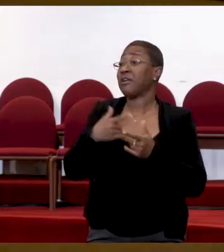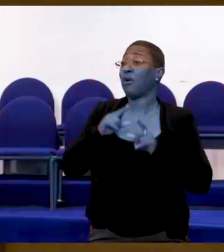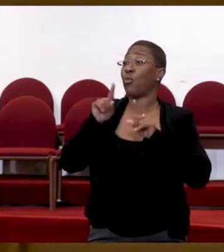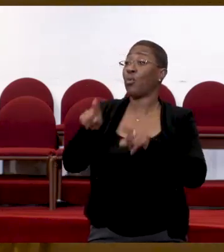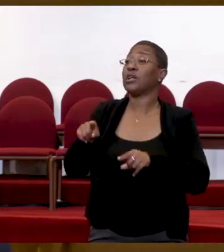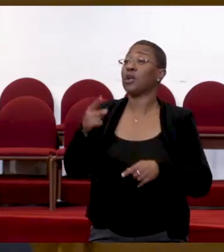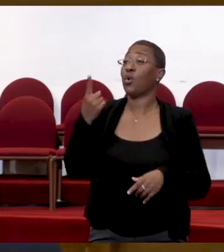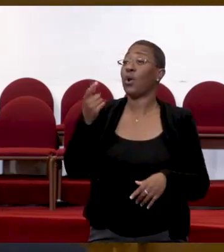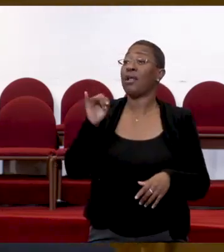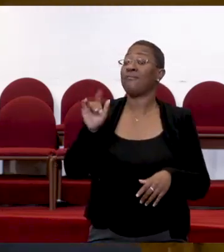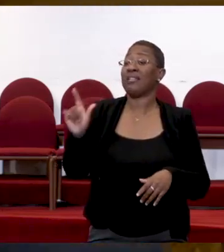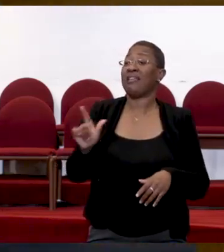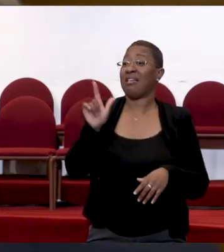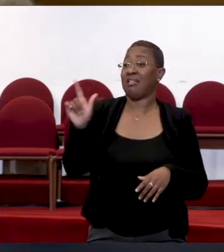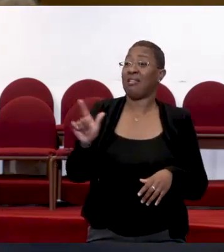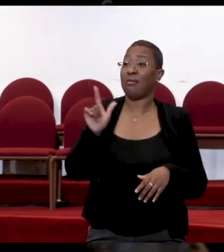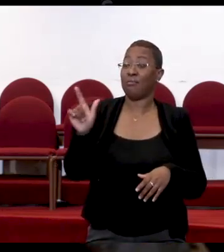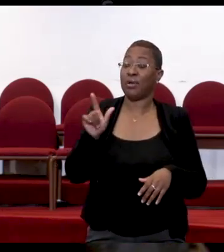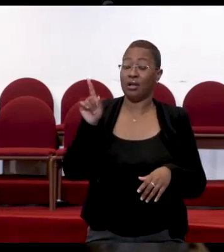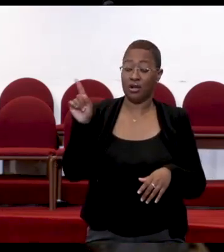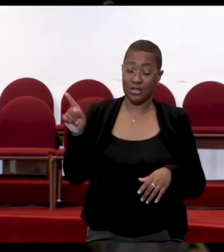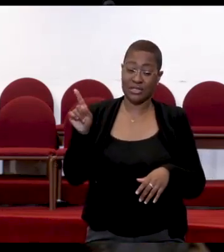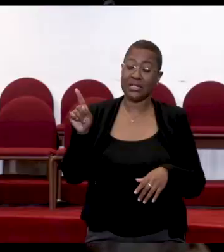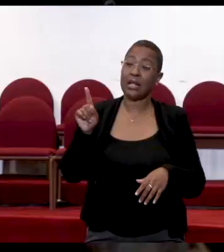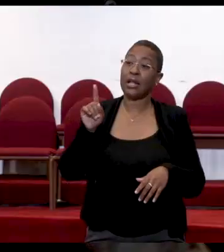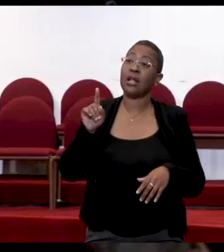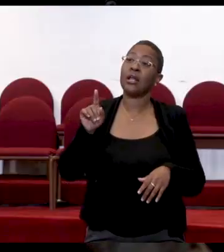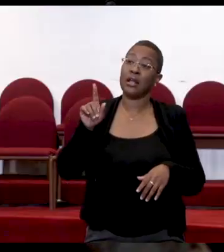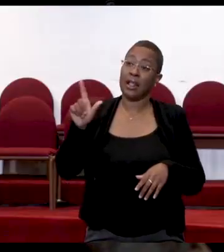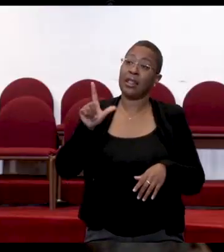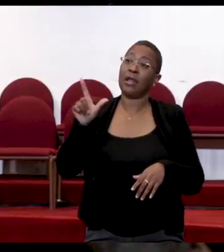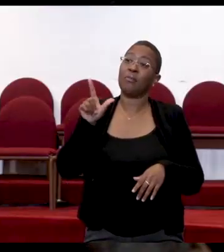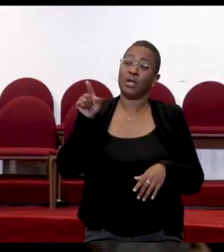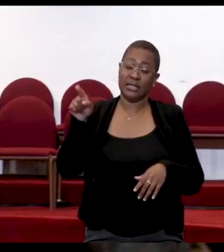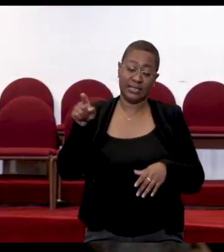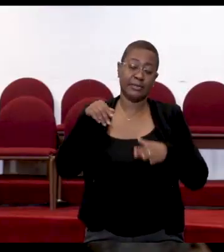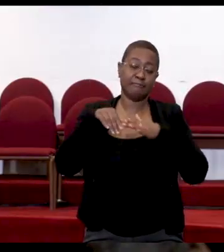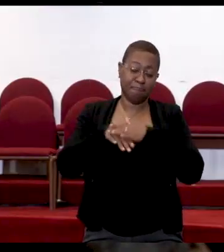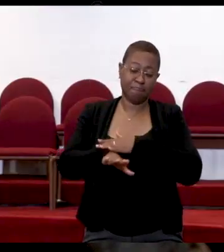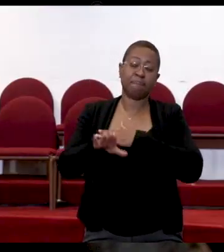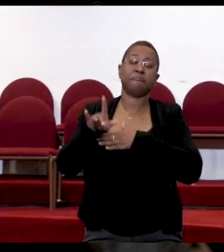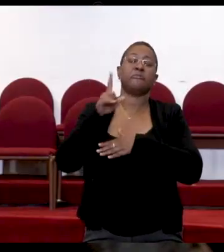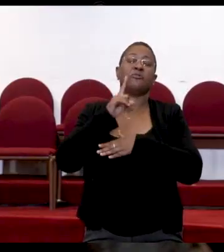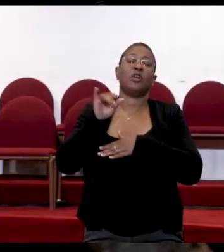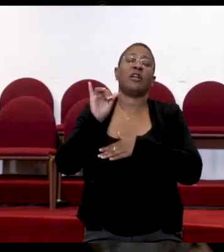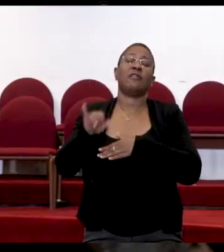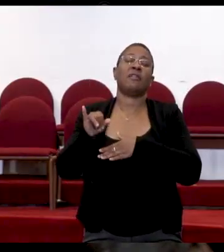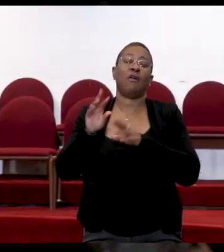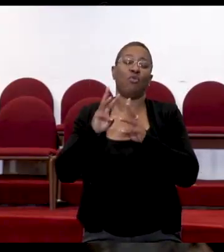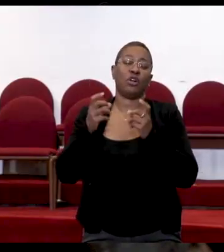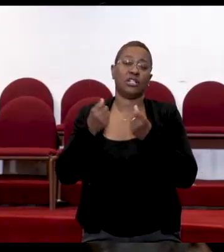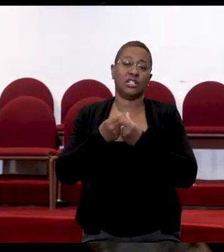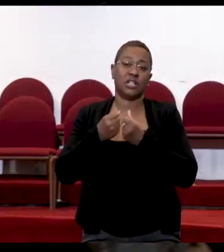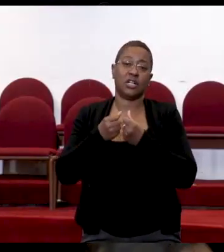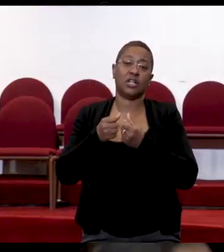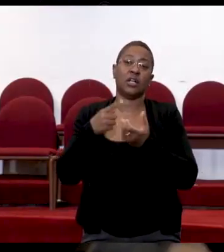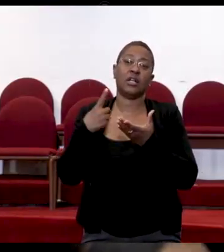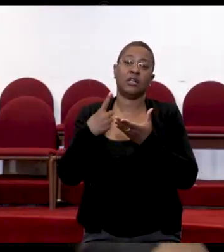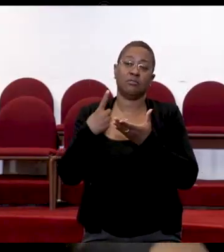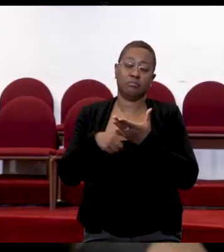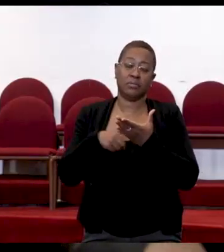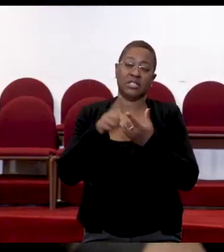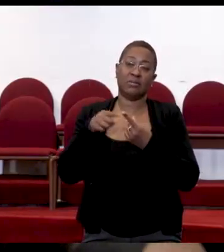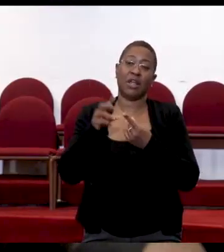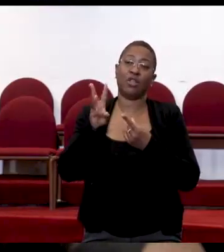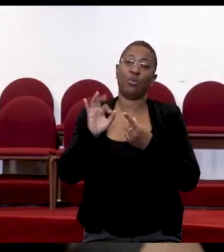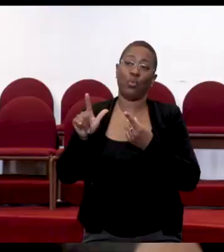the libraries, Elmwood Branch Library, and sat through a workshop for an hour.